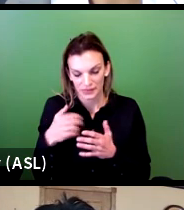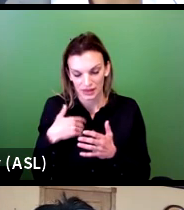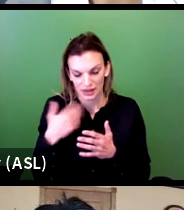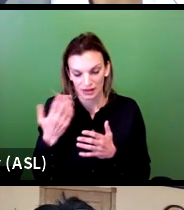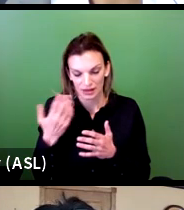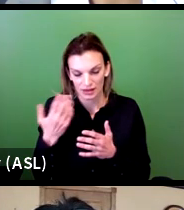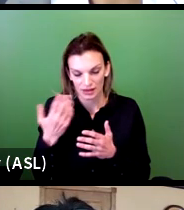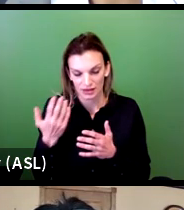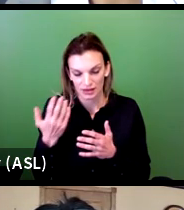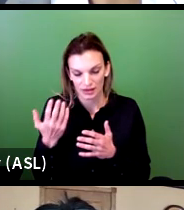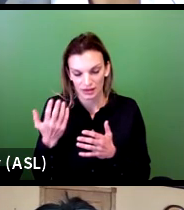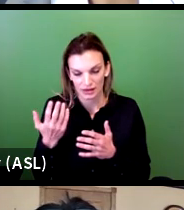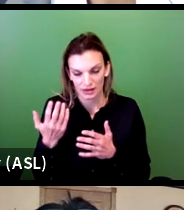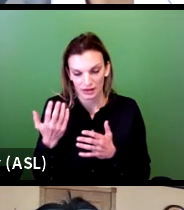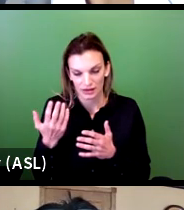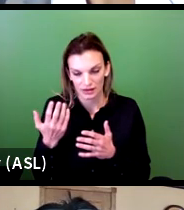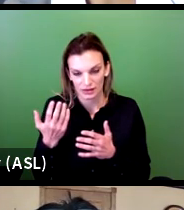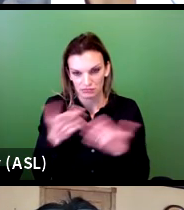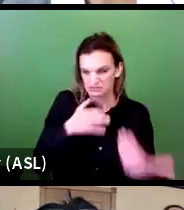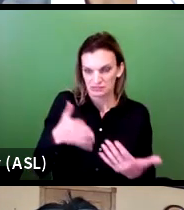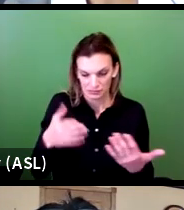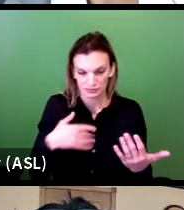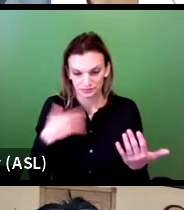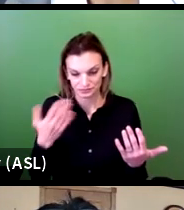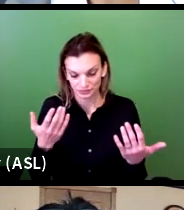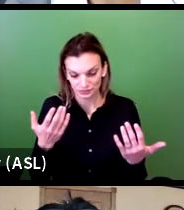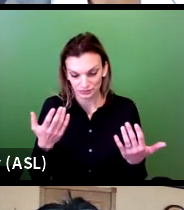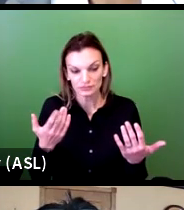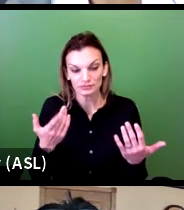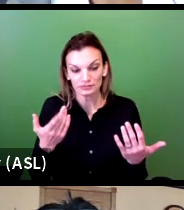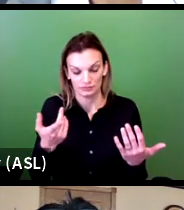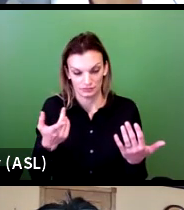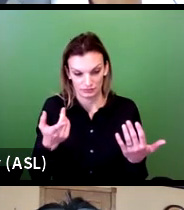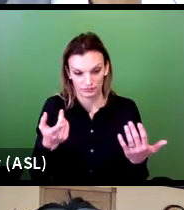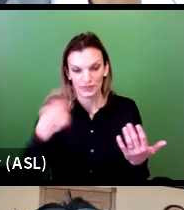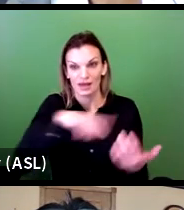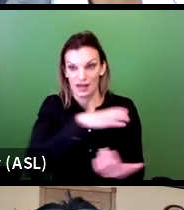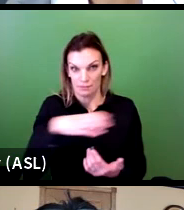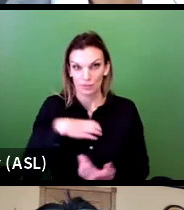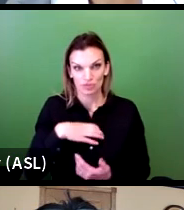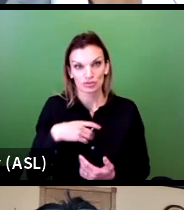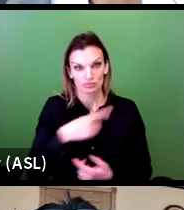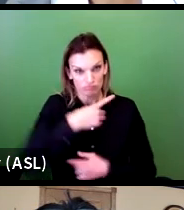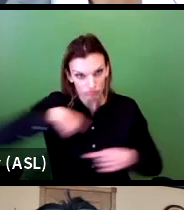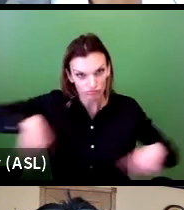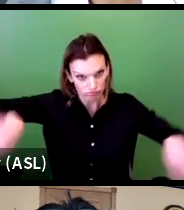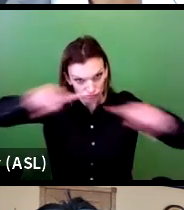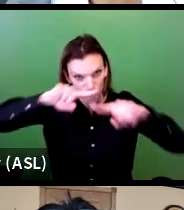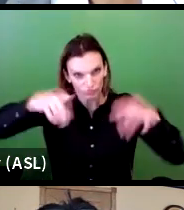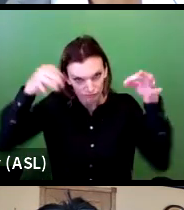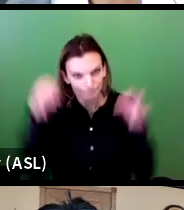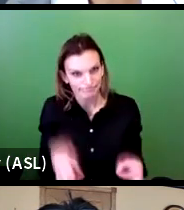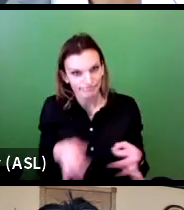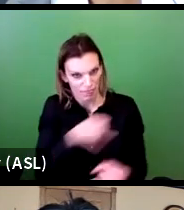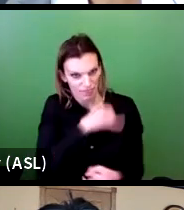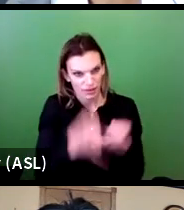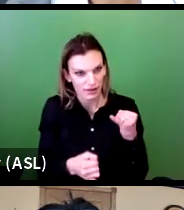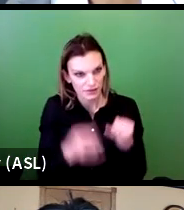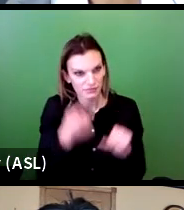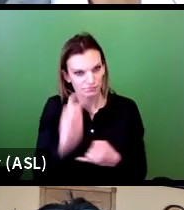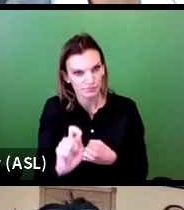that, the us as a commission are going to have the final say. But if the point of